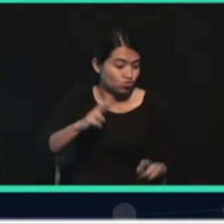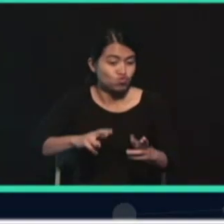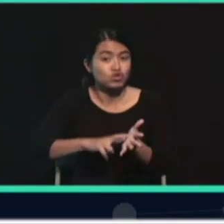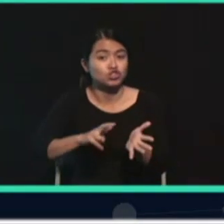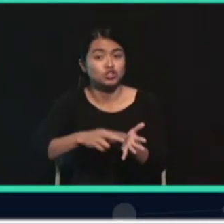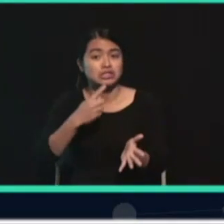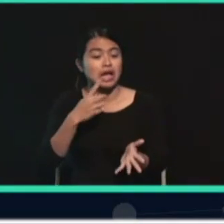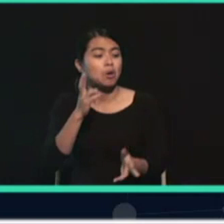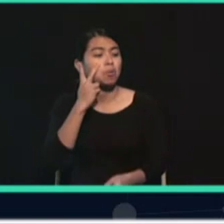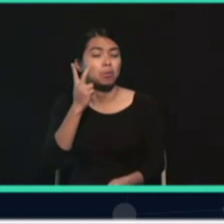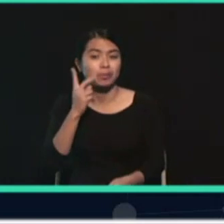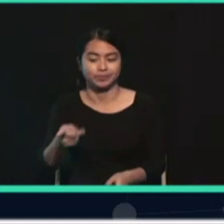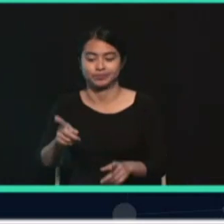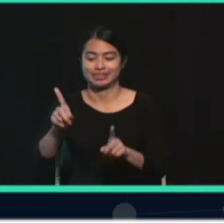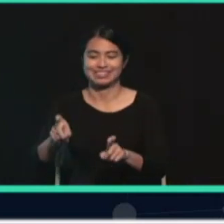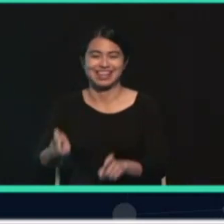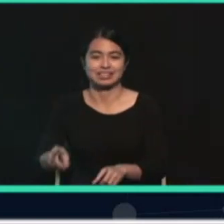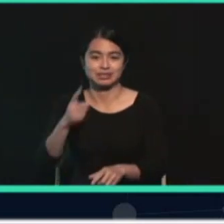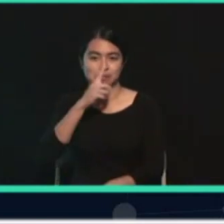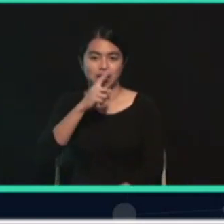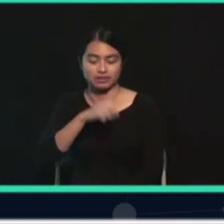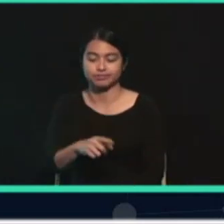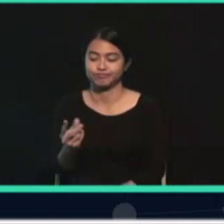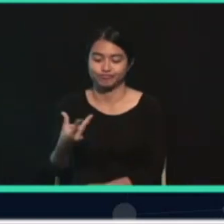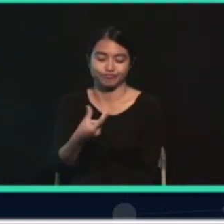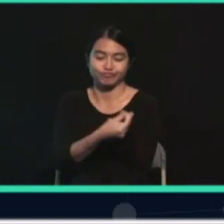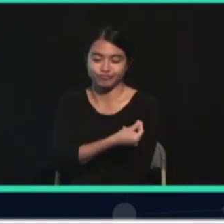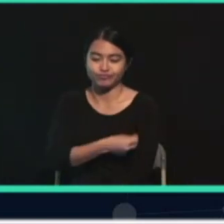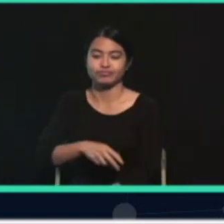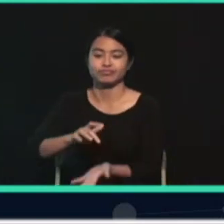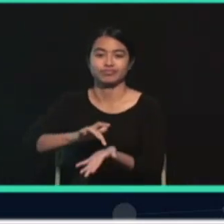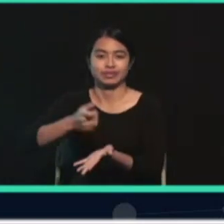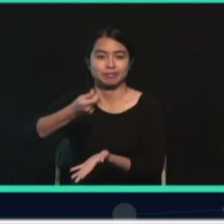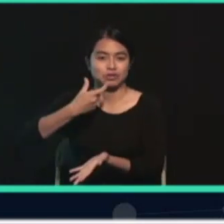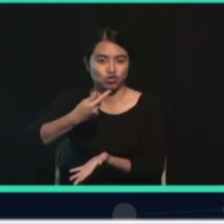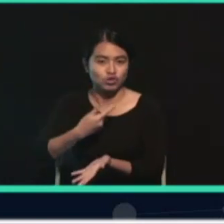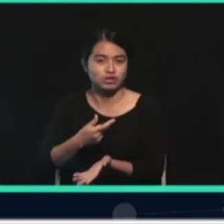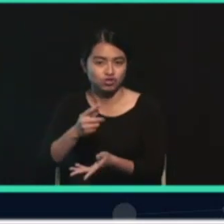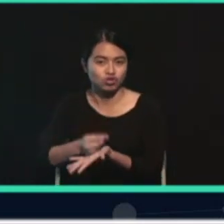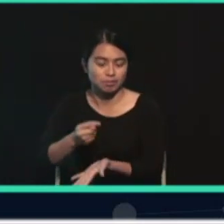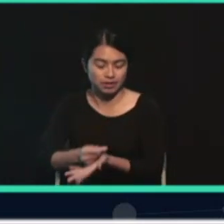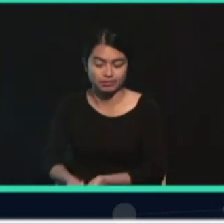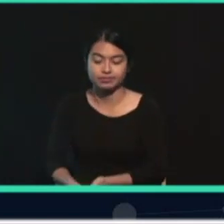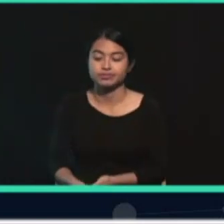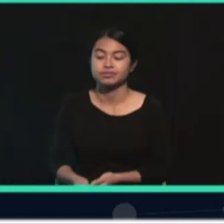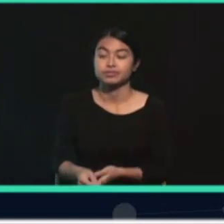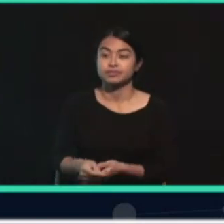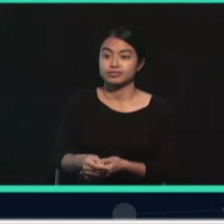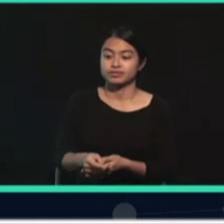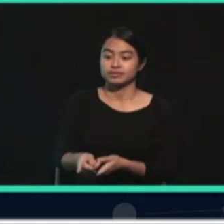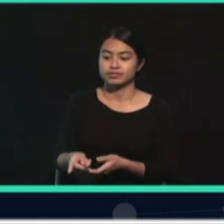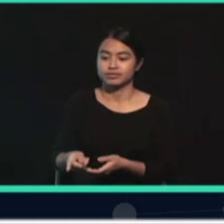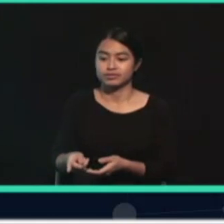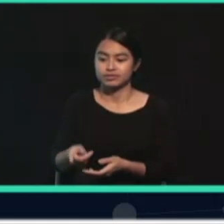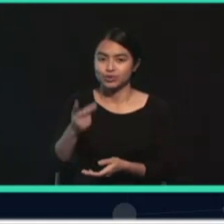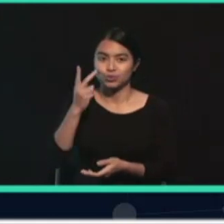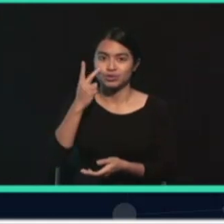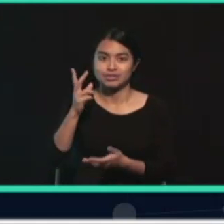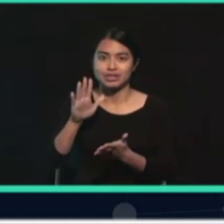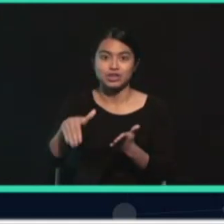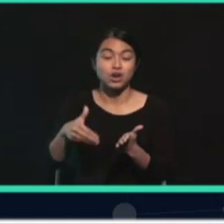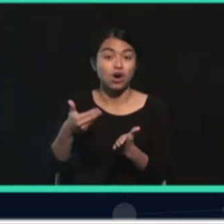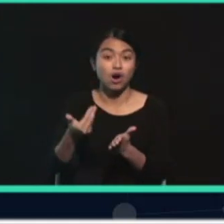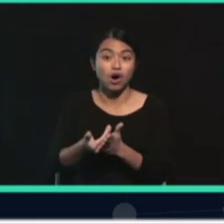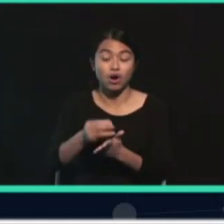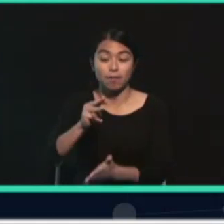had gotten an antibiotic treatment. And if you get an antibiotic treatment in human and mice, you hear complete diminishing of all the microbiota. They're